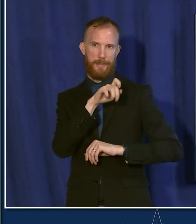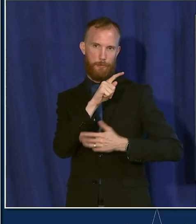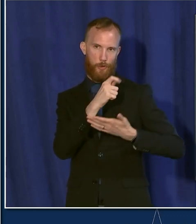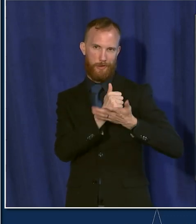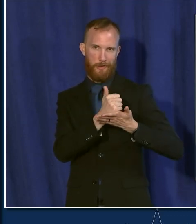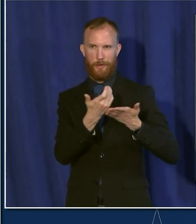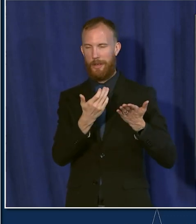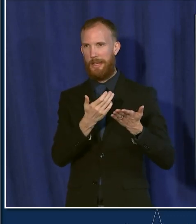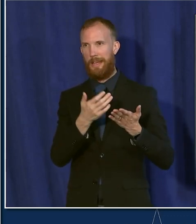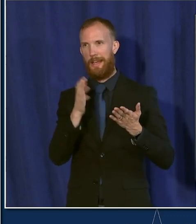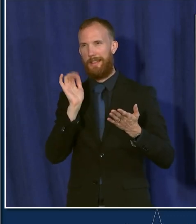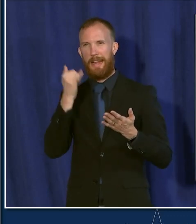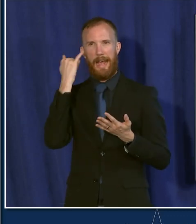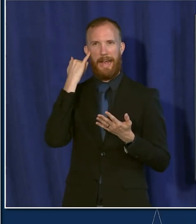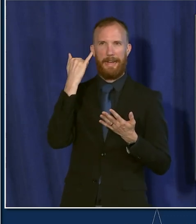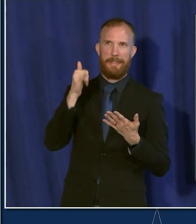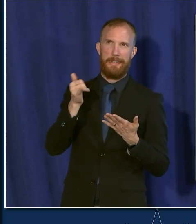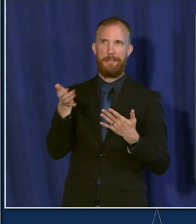grown and shrunk.